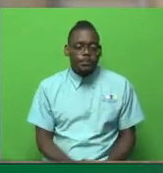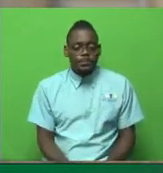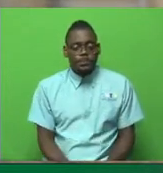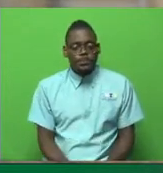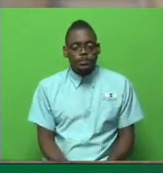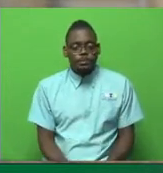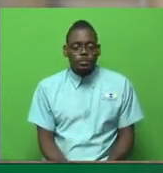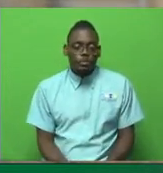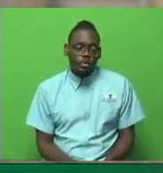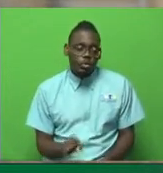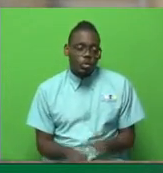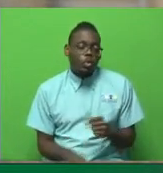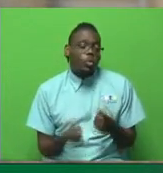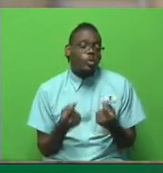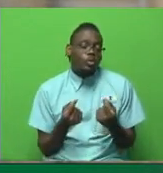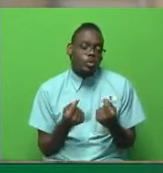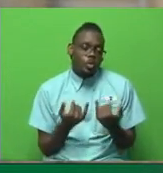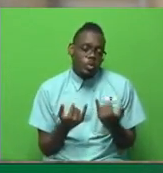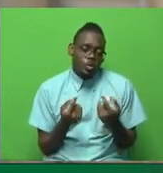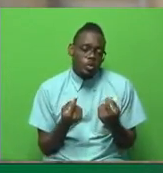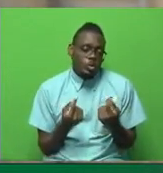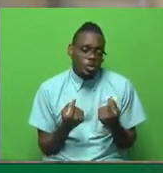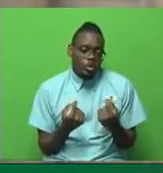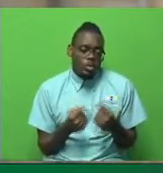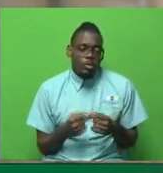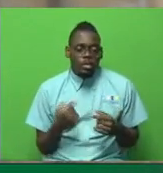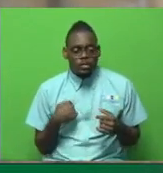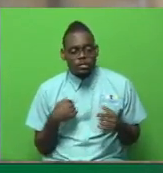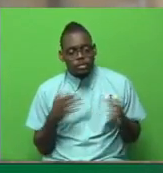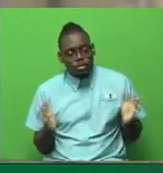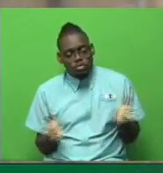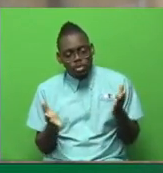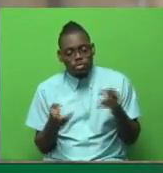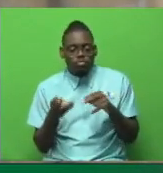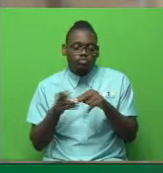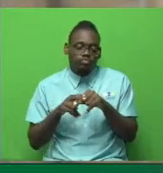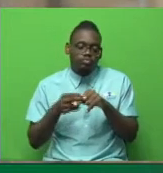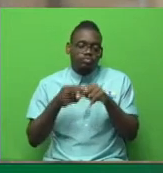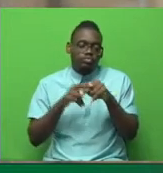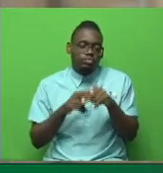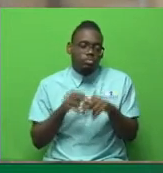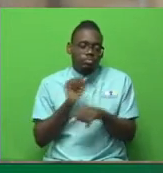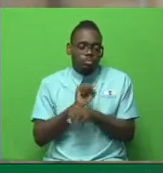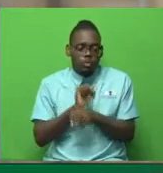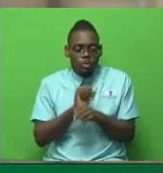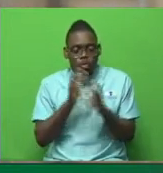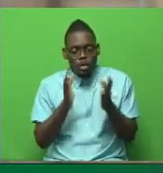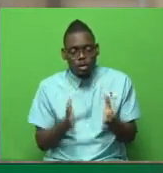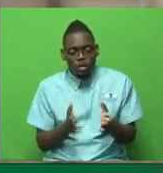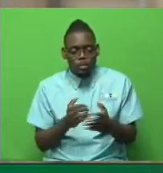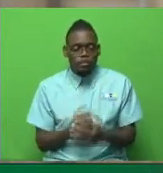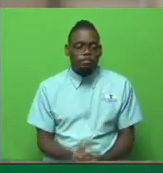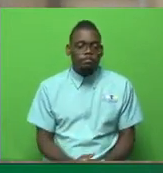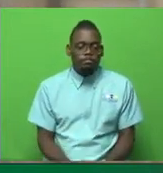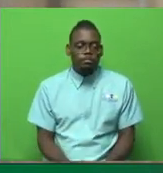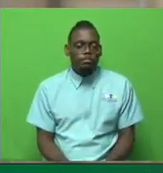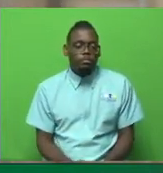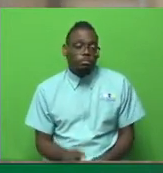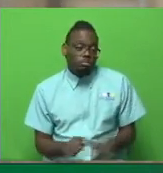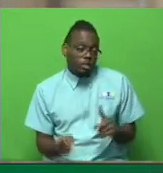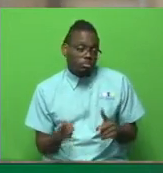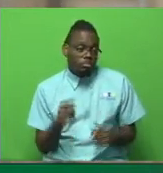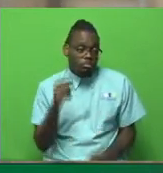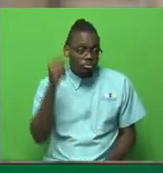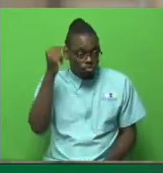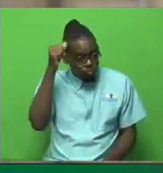increase the workforce unfortunately in Trinidad Tobago and in much of the region our birth rate has fallen to a point where it